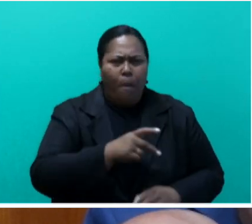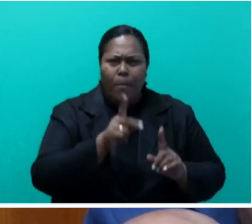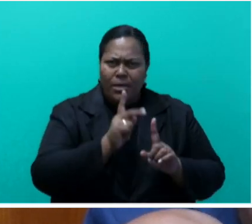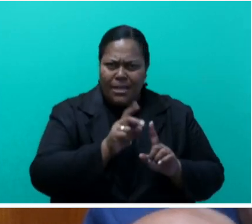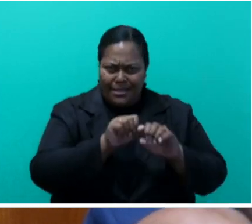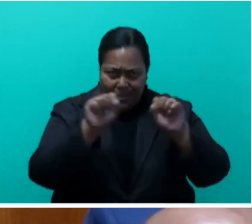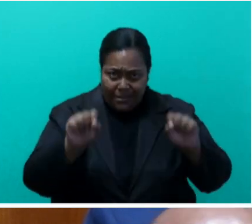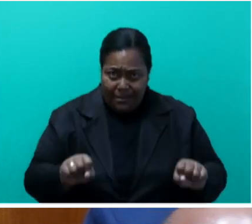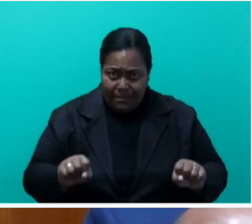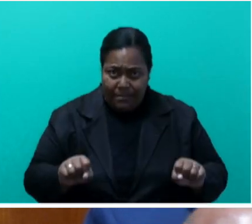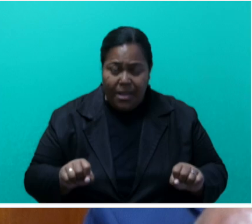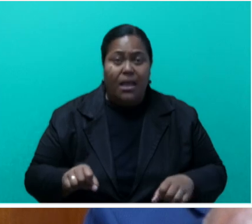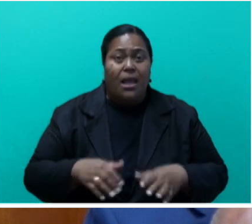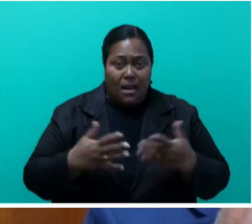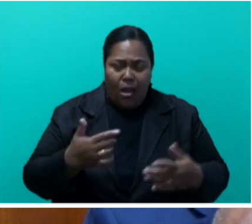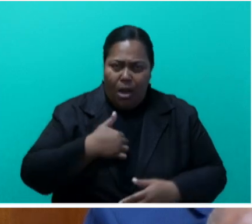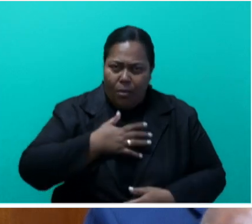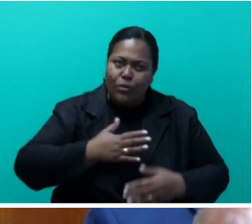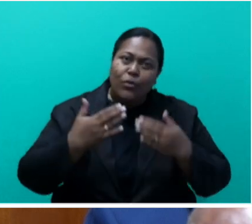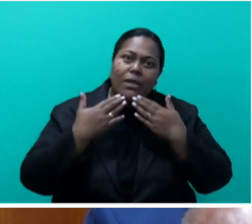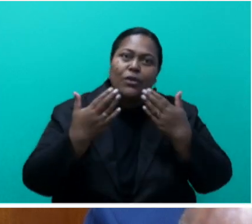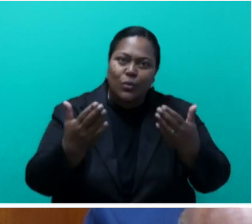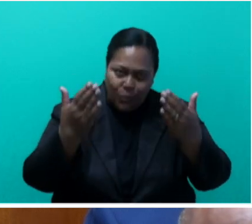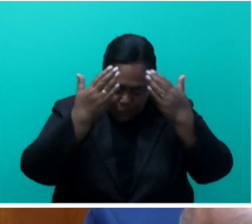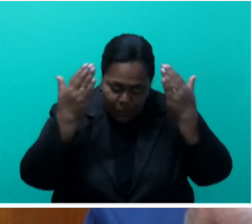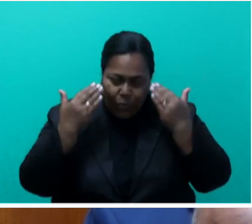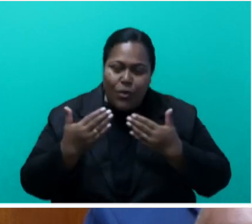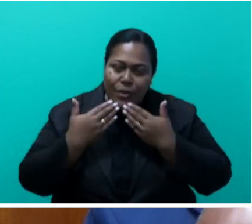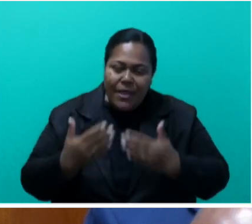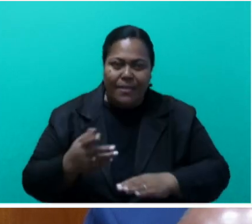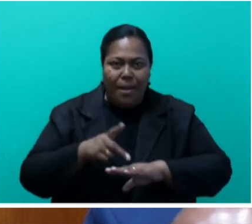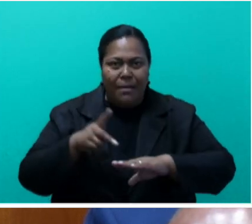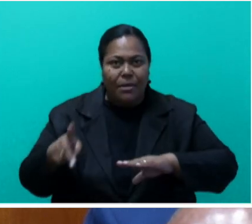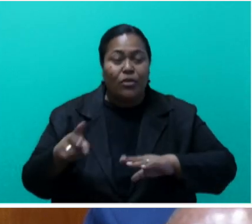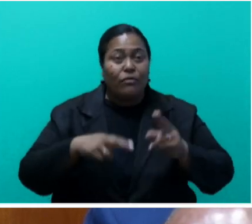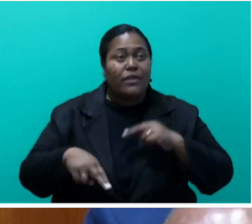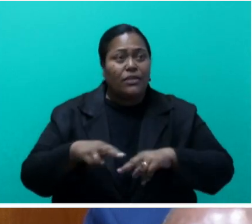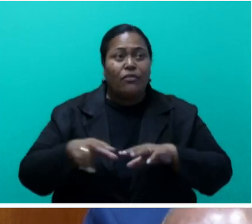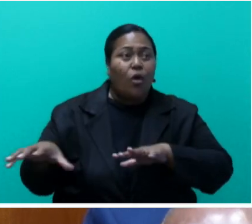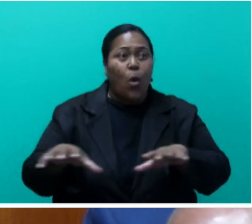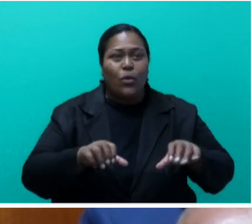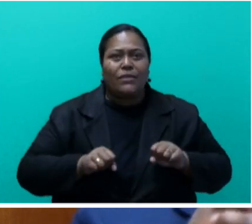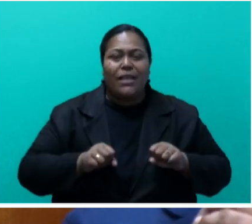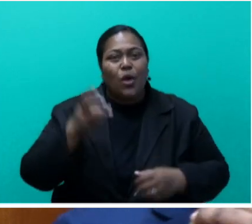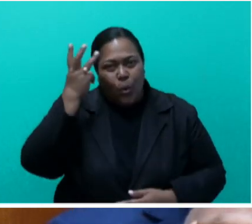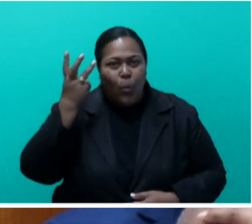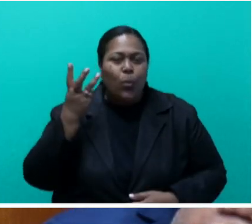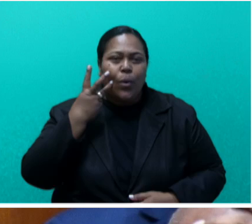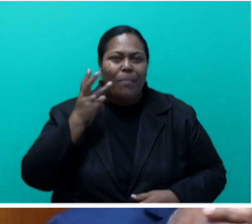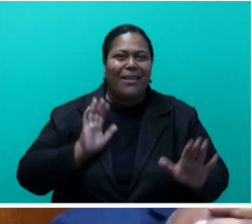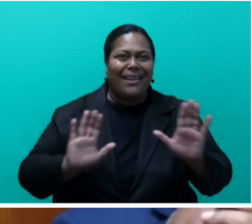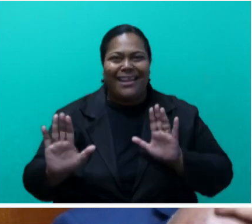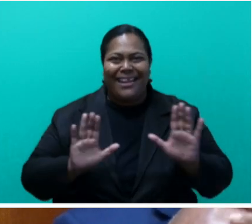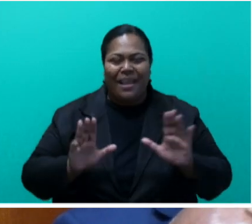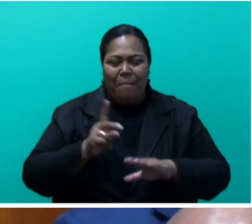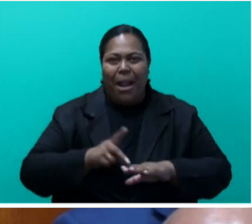Honorable Speaker, on this note, I wish to thank you and thank the Parliament of Fiji for hosting the Women Mock Parliament over a week